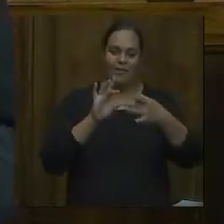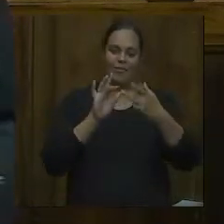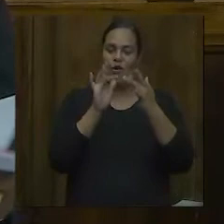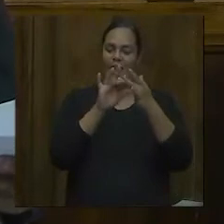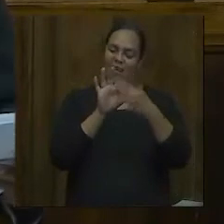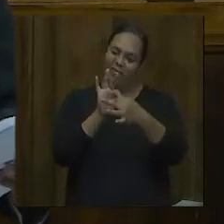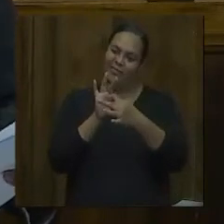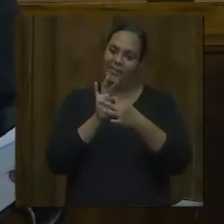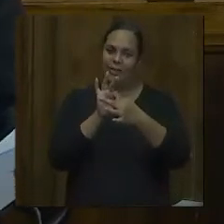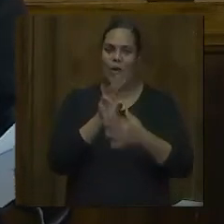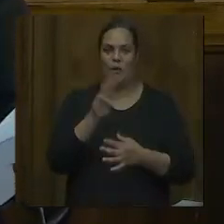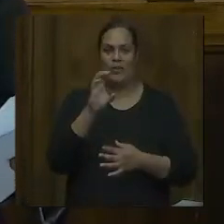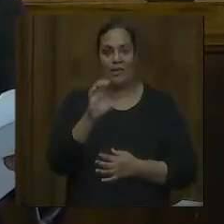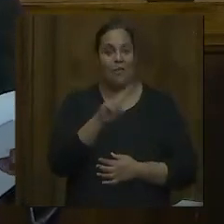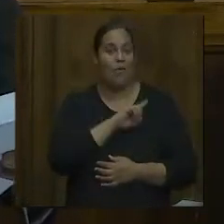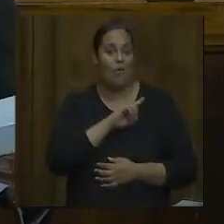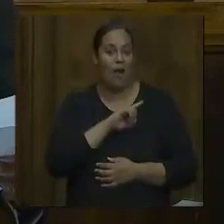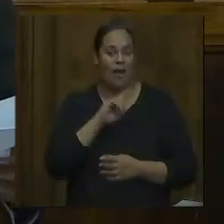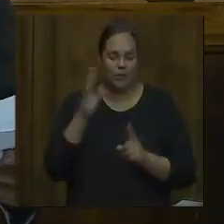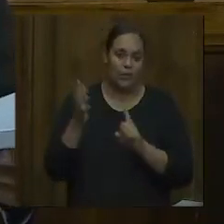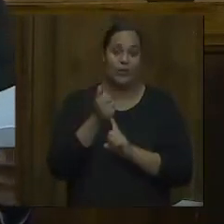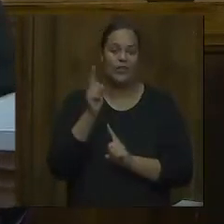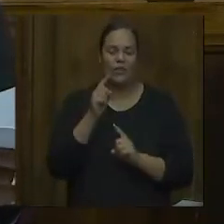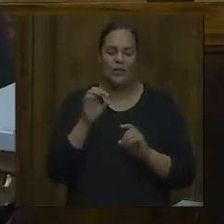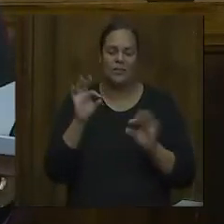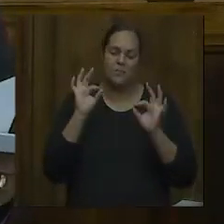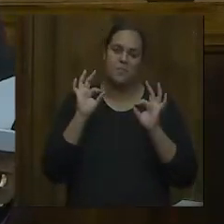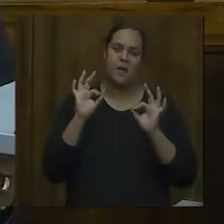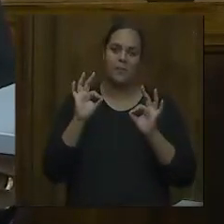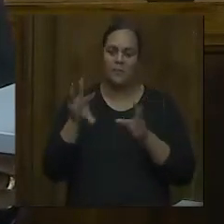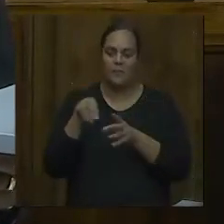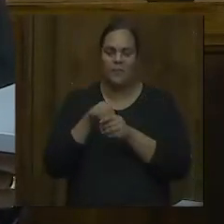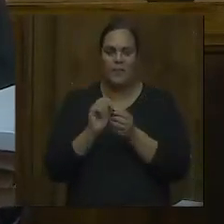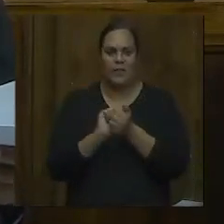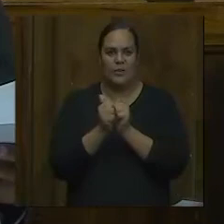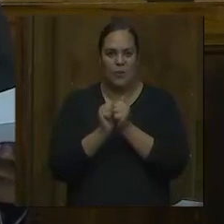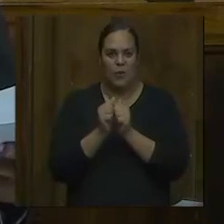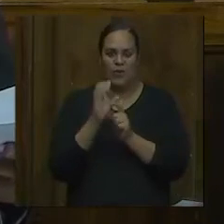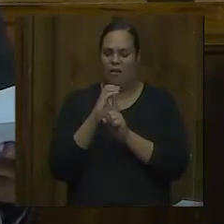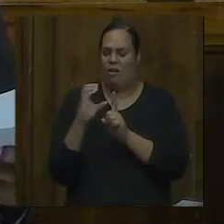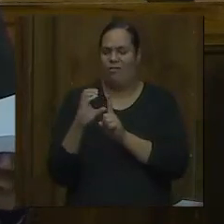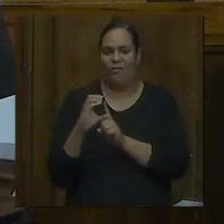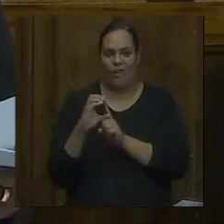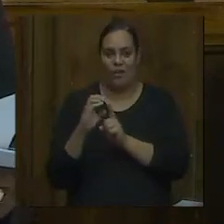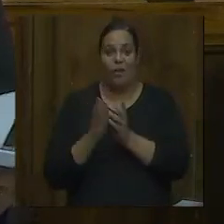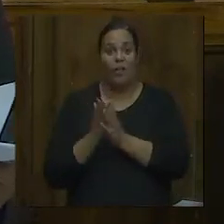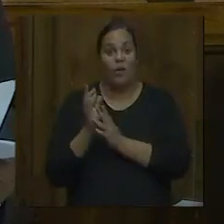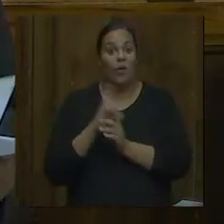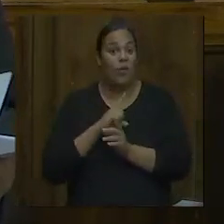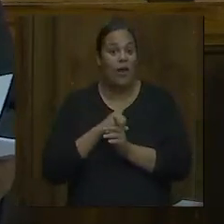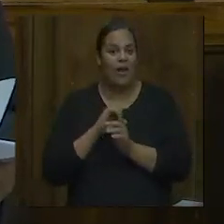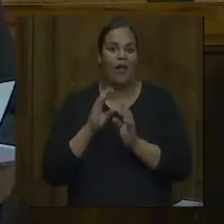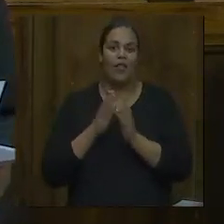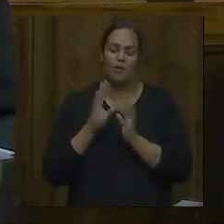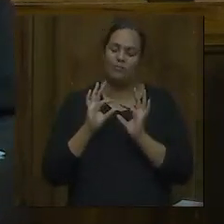Cape. To achieve excellence and inclusiveness in sport and culture through the